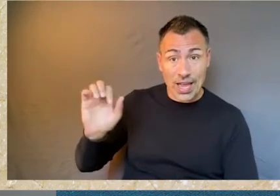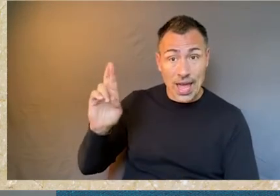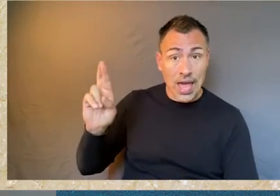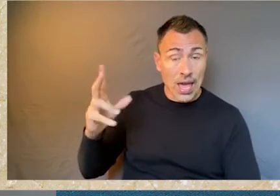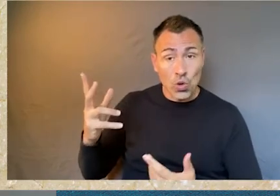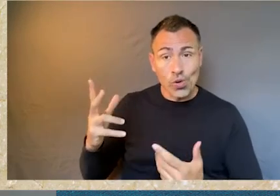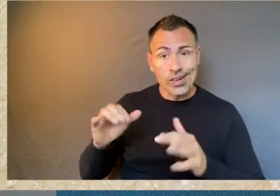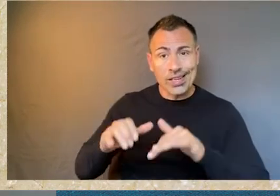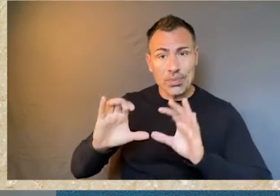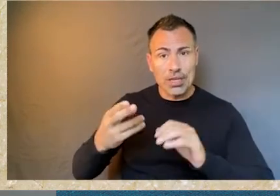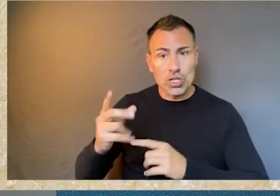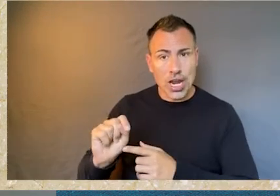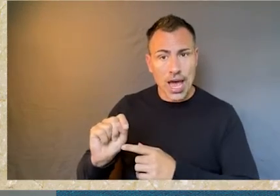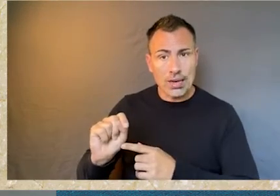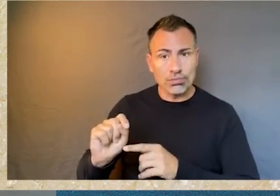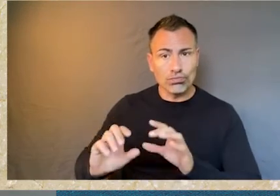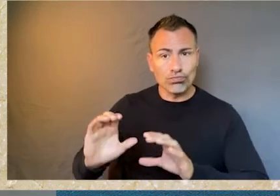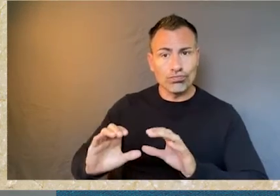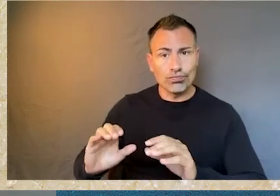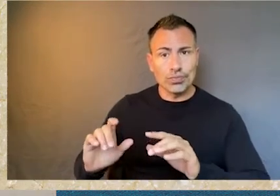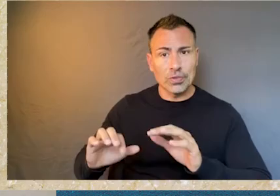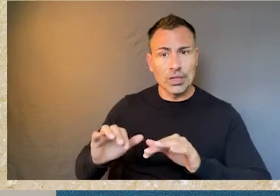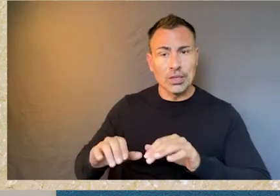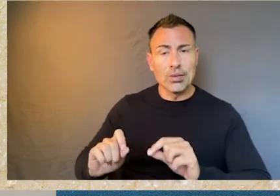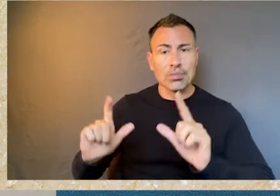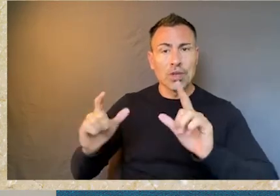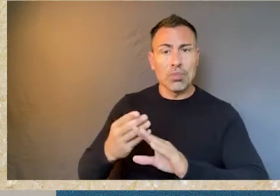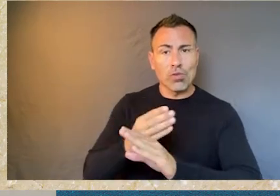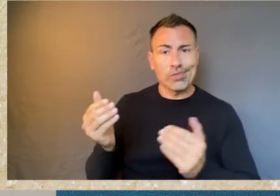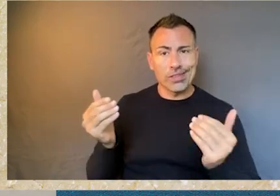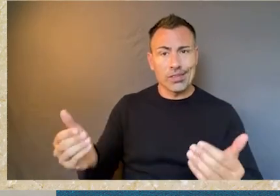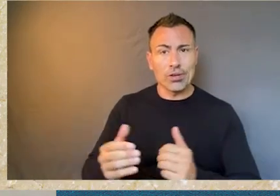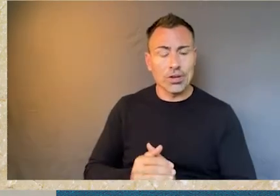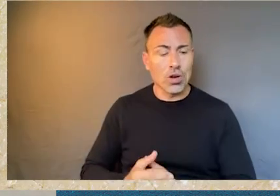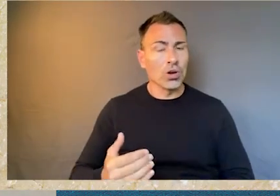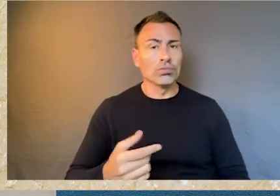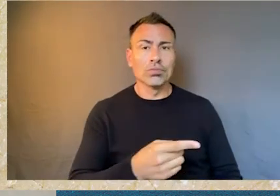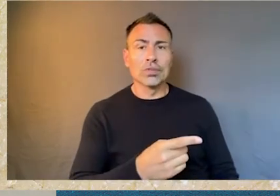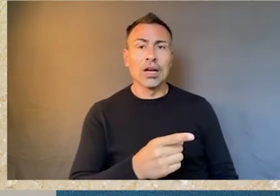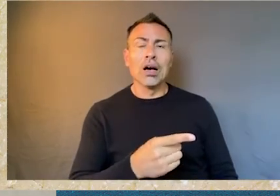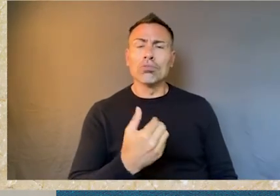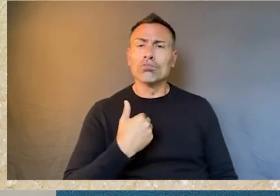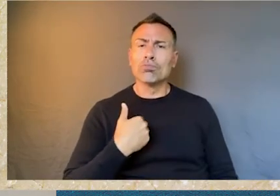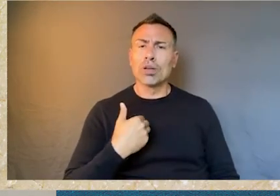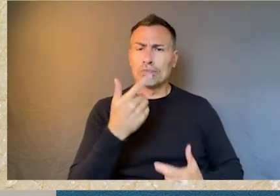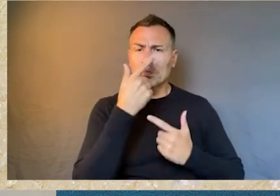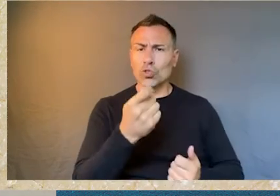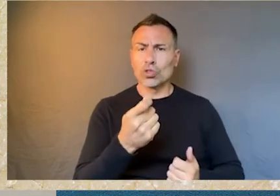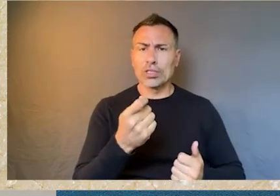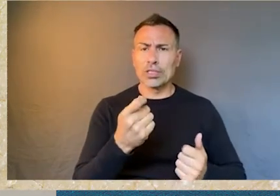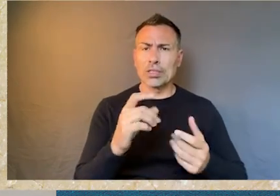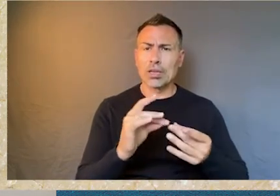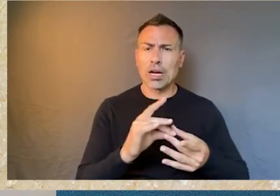continue on? We did have an interesting comment from Corey. about the,